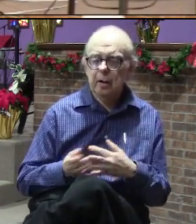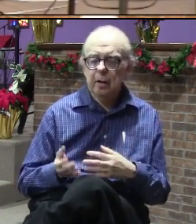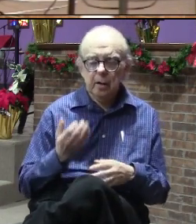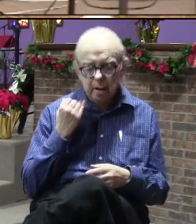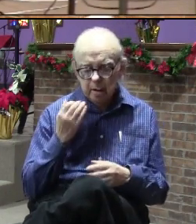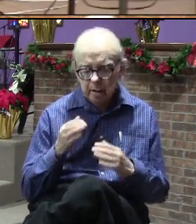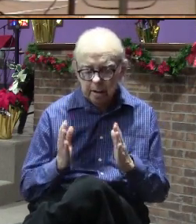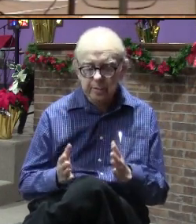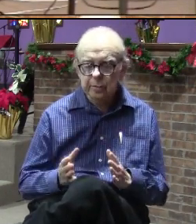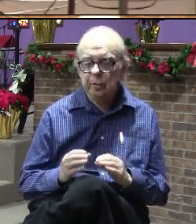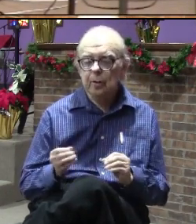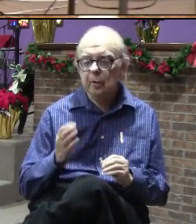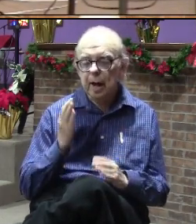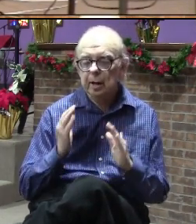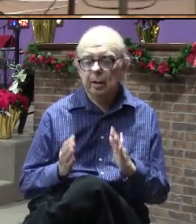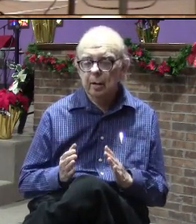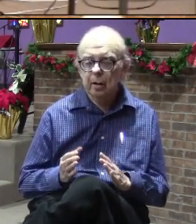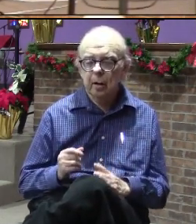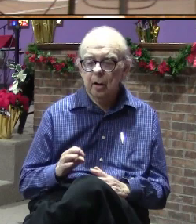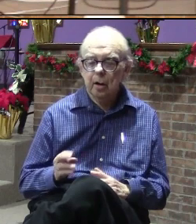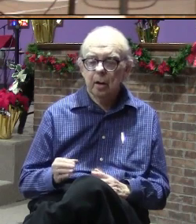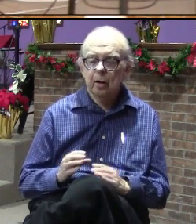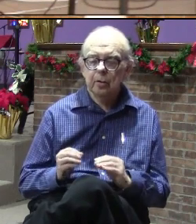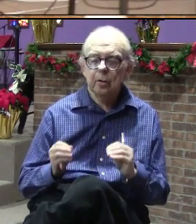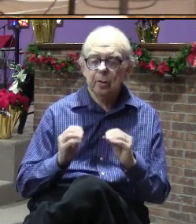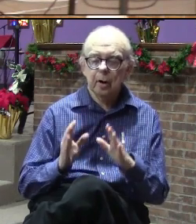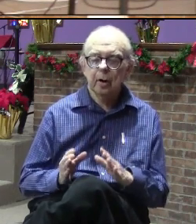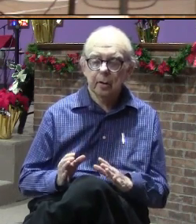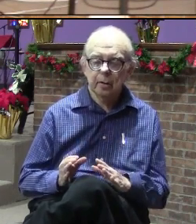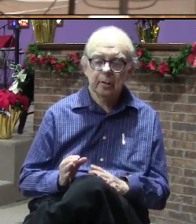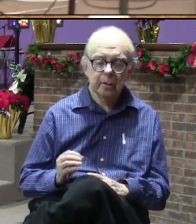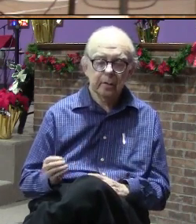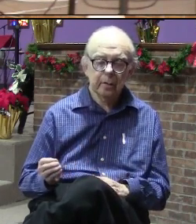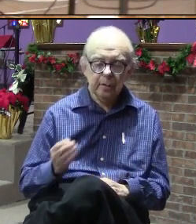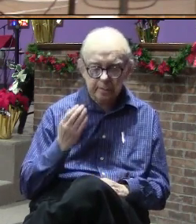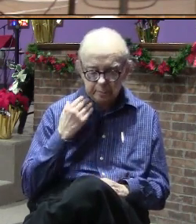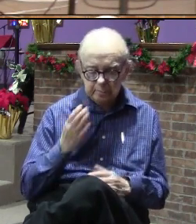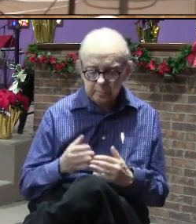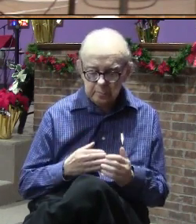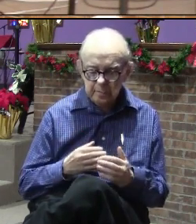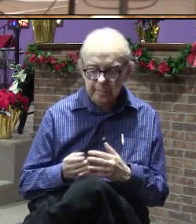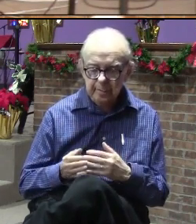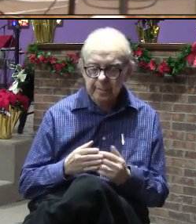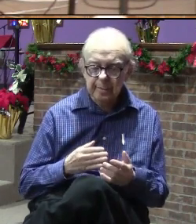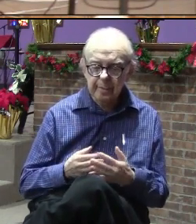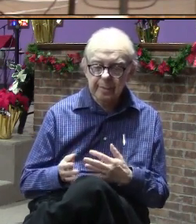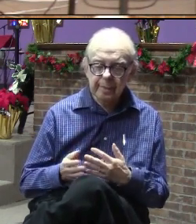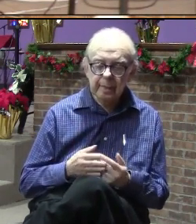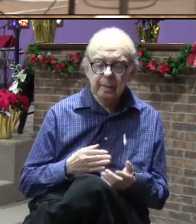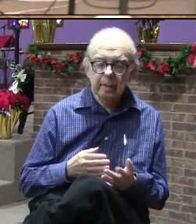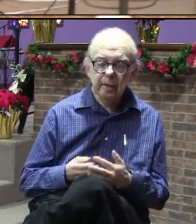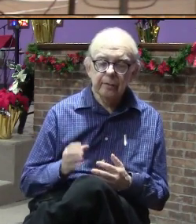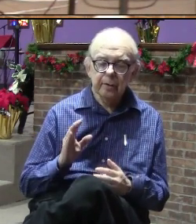got a house or no house, car, no car. It doesn't matter if you're 5 or 105.